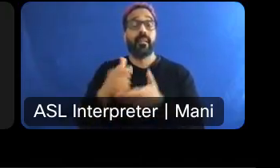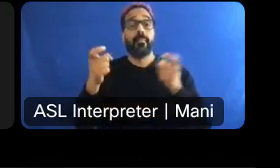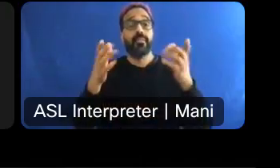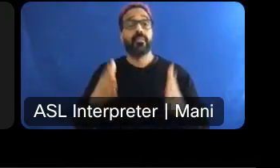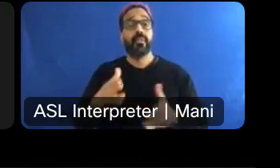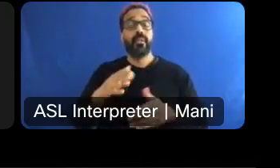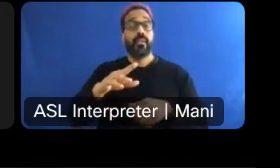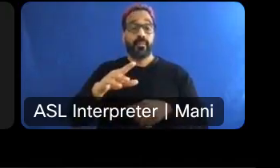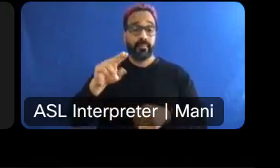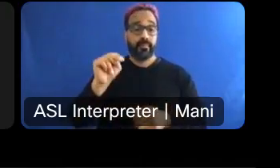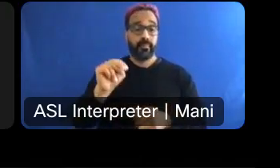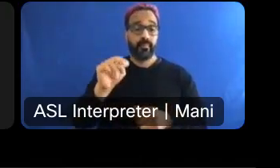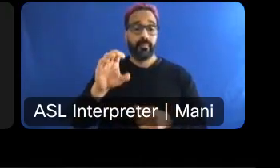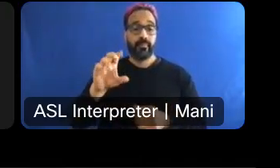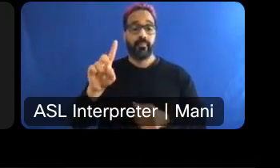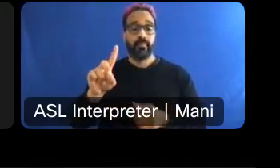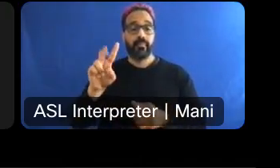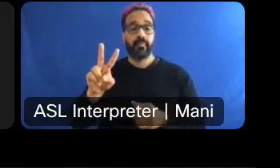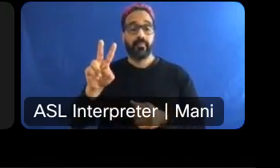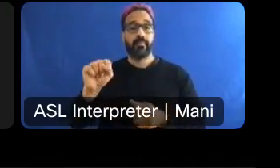Domestic Violence, Trauma, and Mental Health.